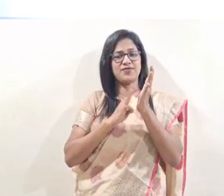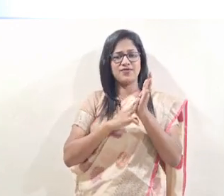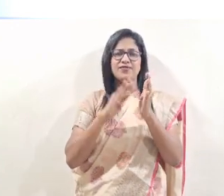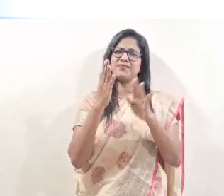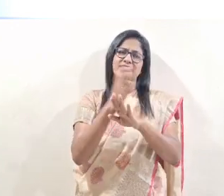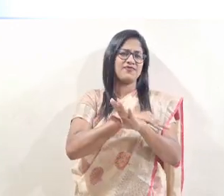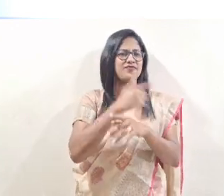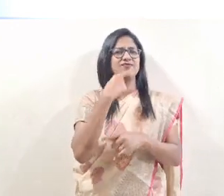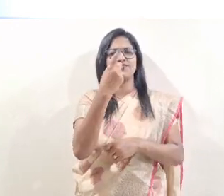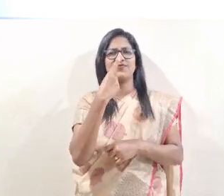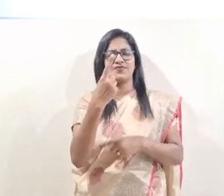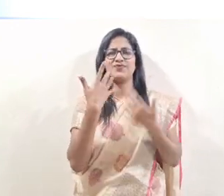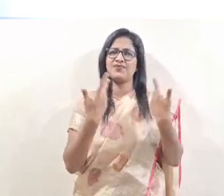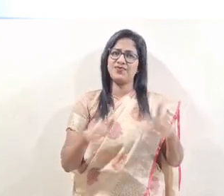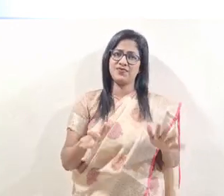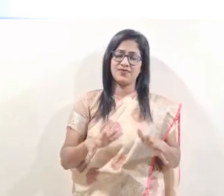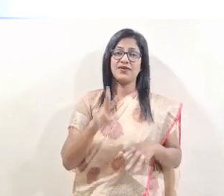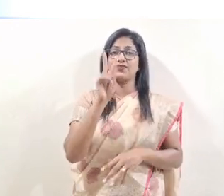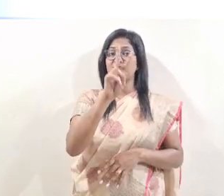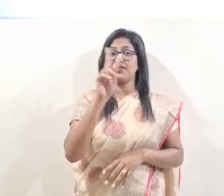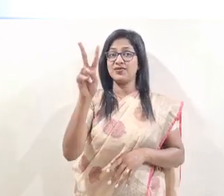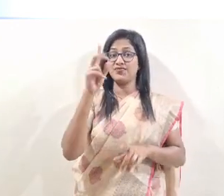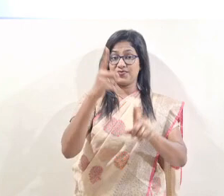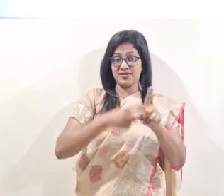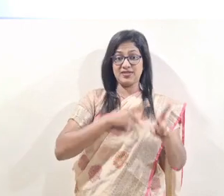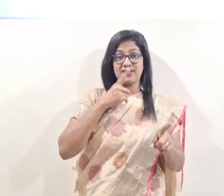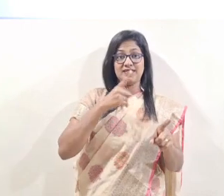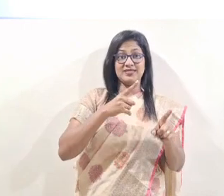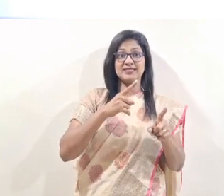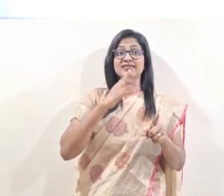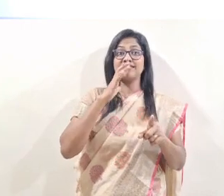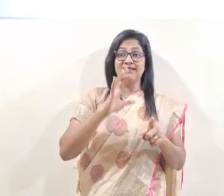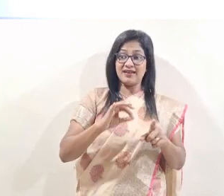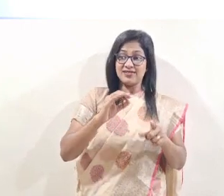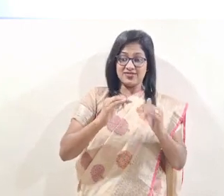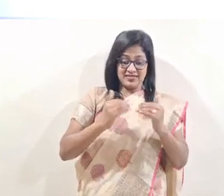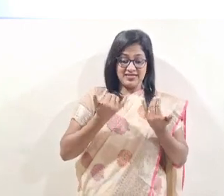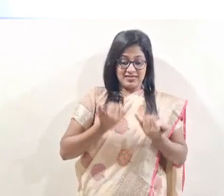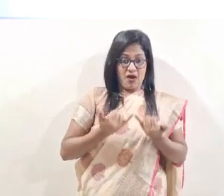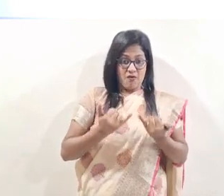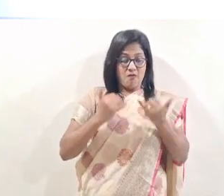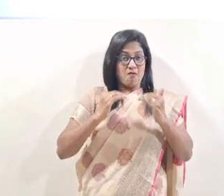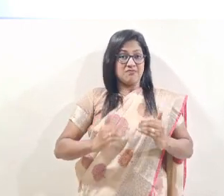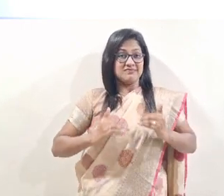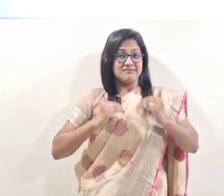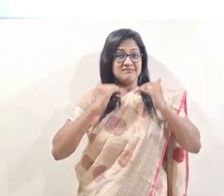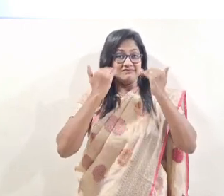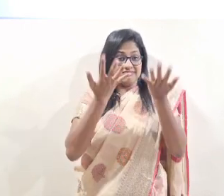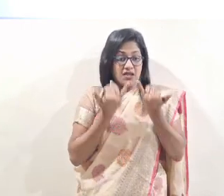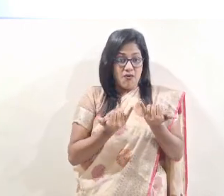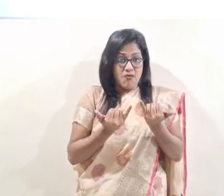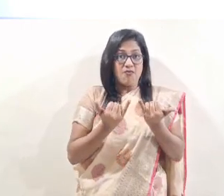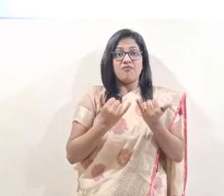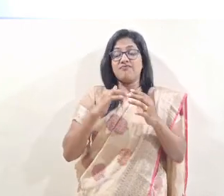you, the 22 years we took to reach the stage where we are in now.